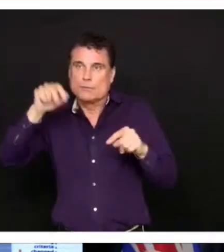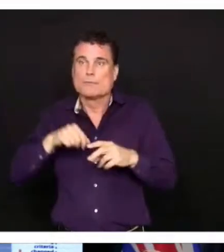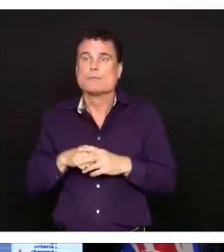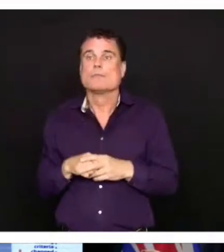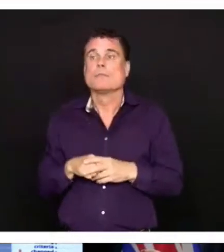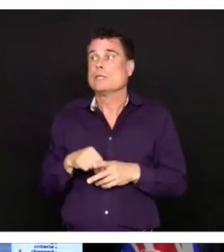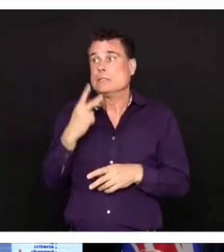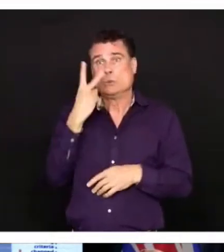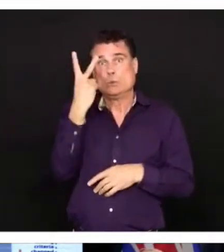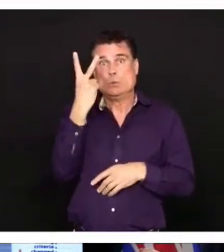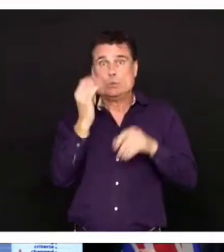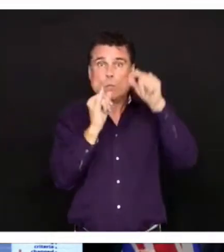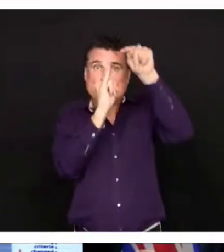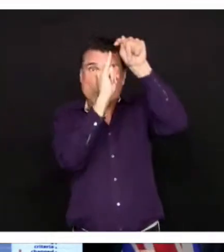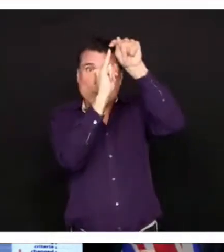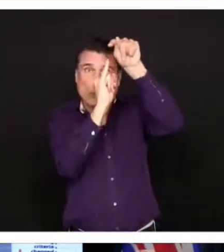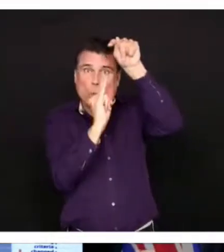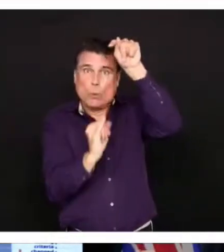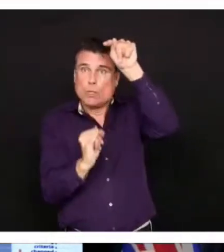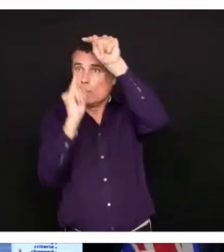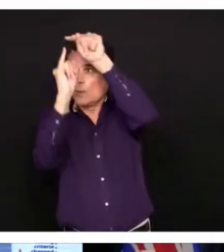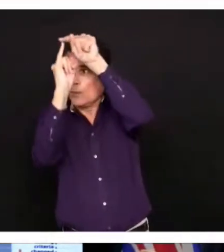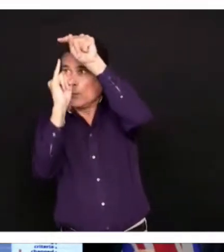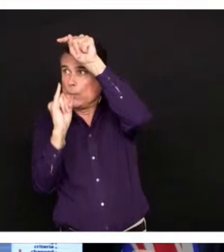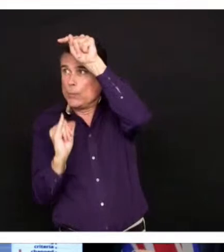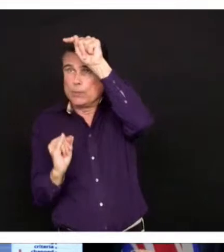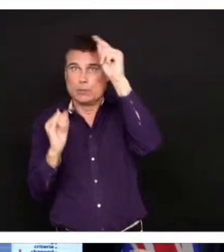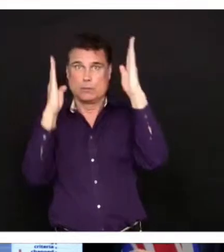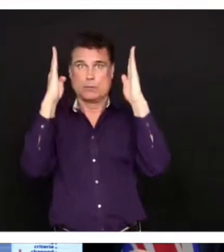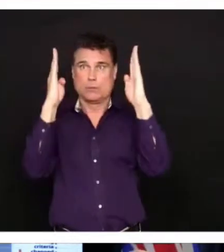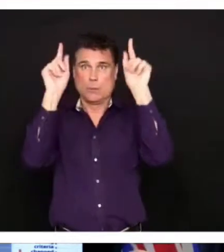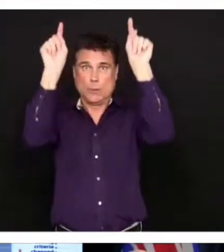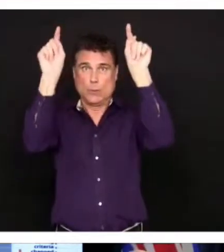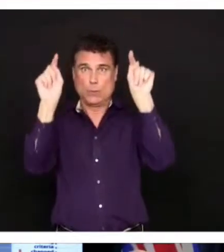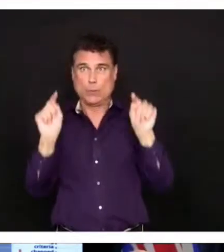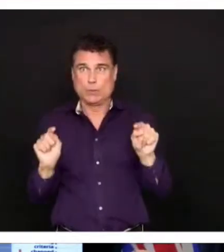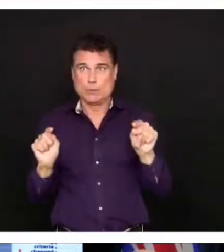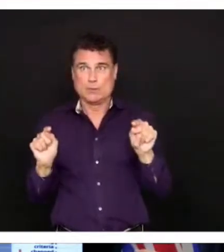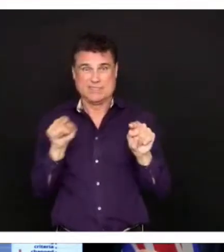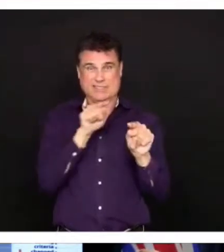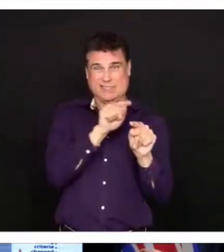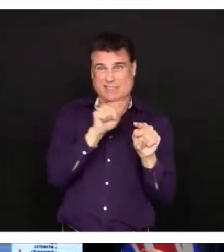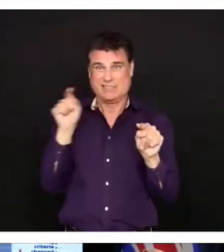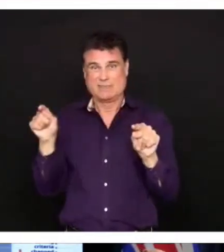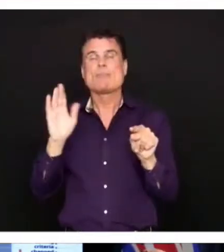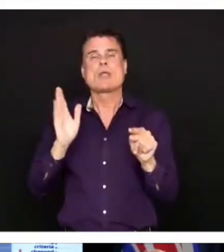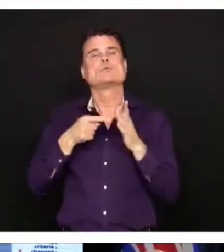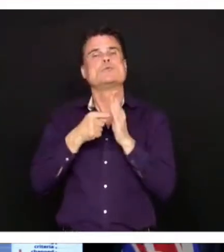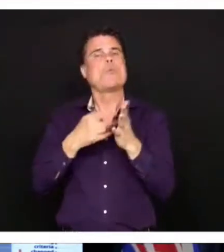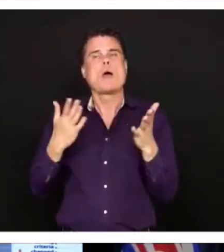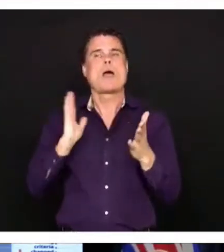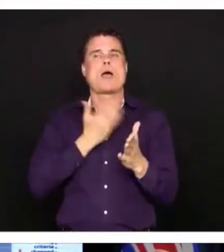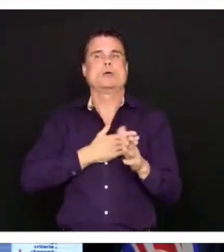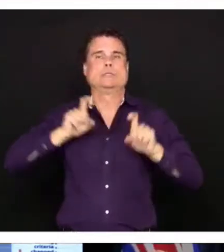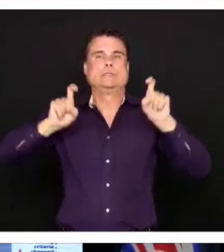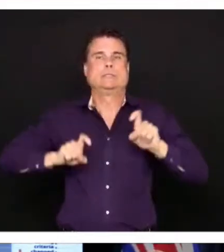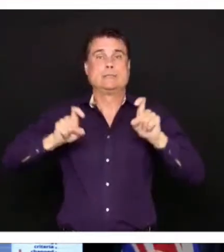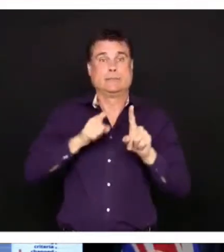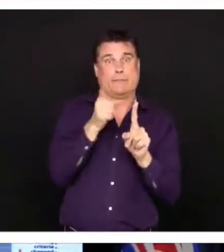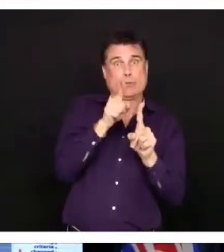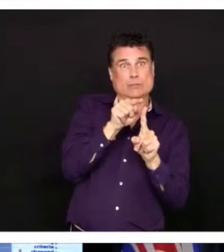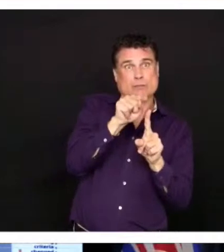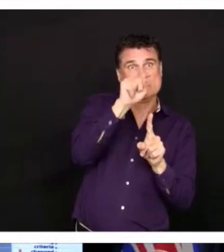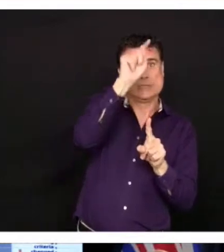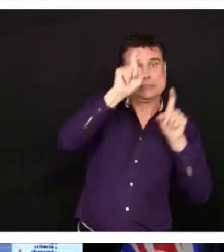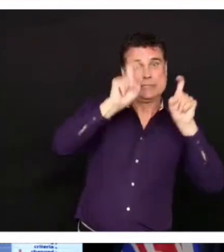seeing more community transmission and outbreaks in care facilities, and we focused our testing on making sure we were understanding what